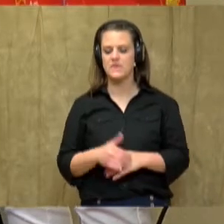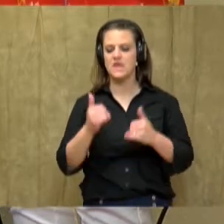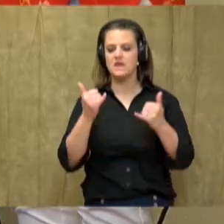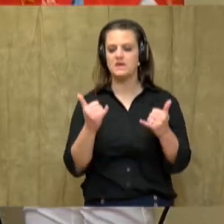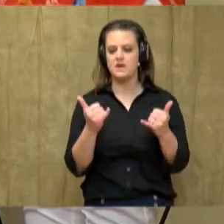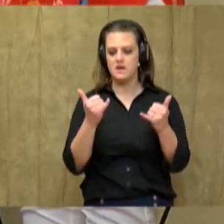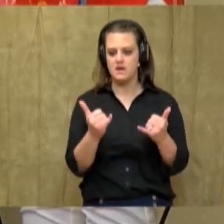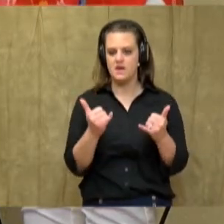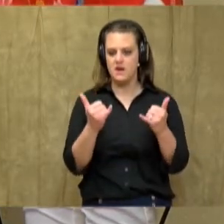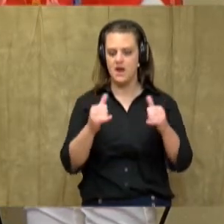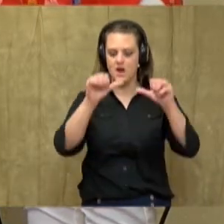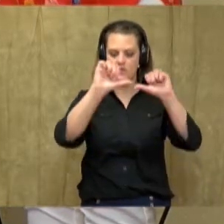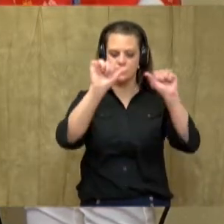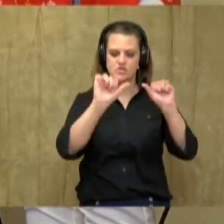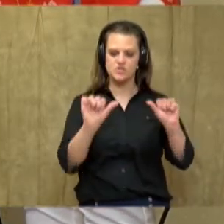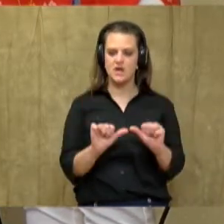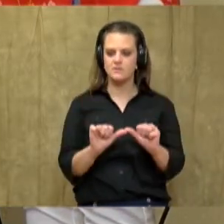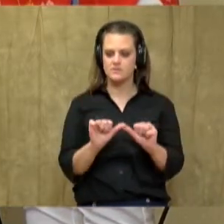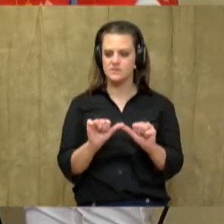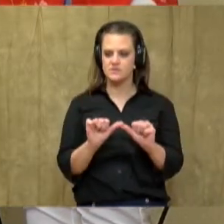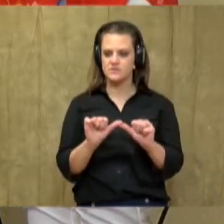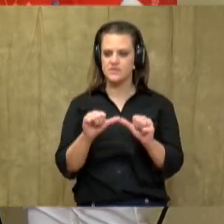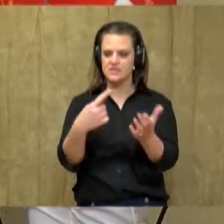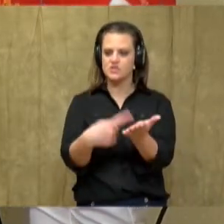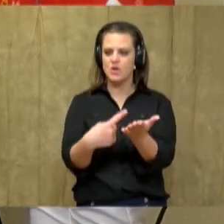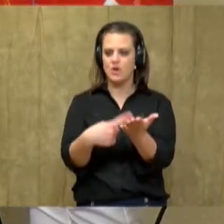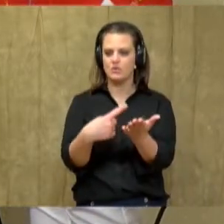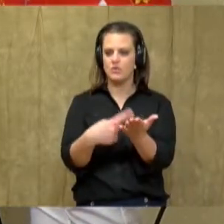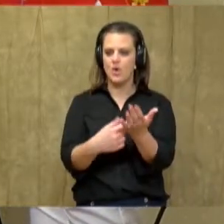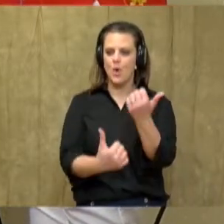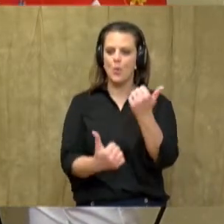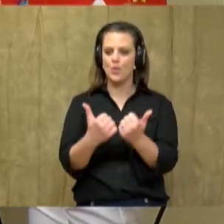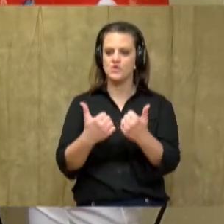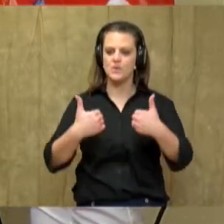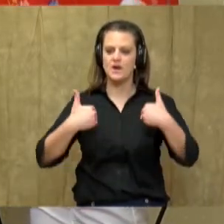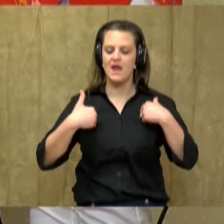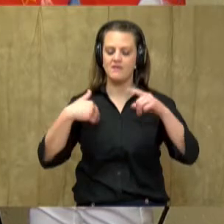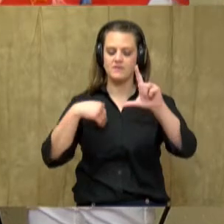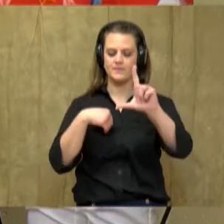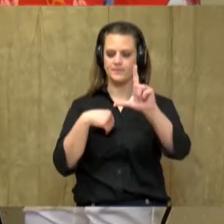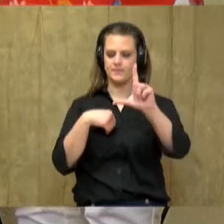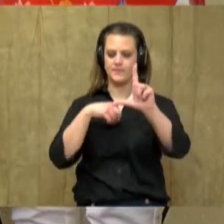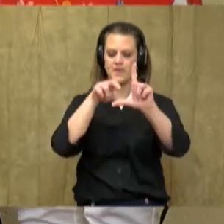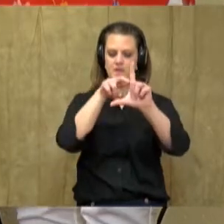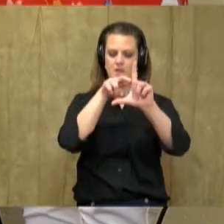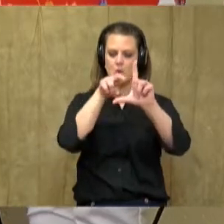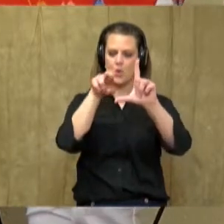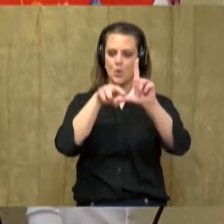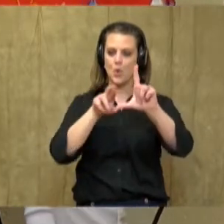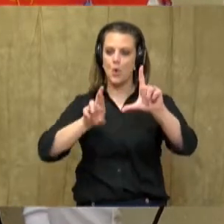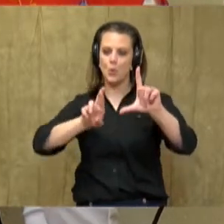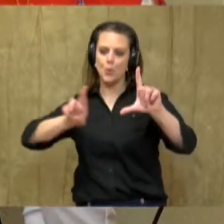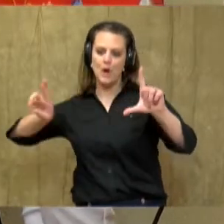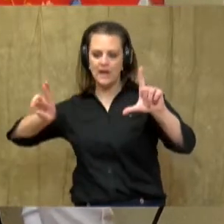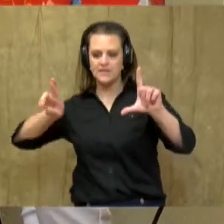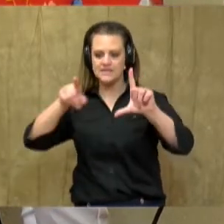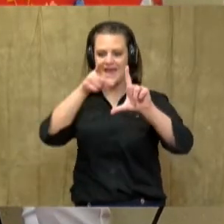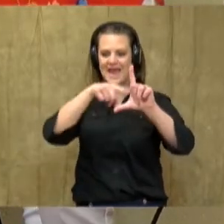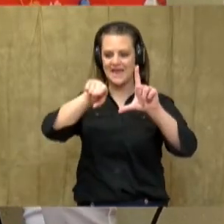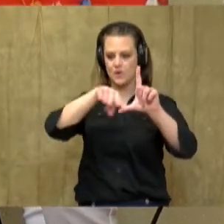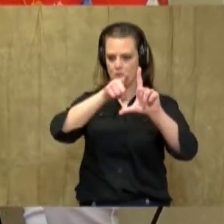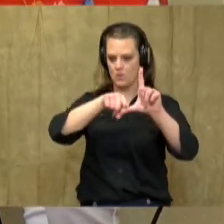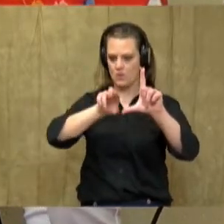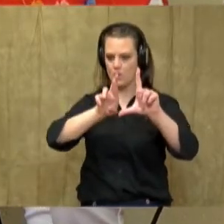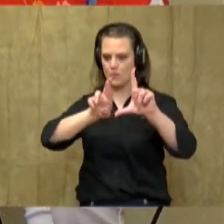let's look at these shapes and let's talk about which ones have a right angle. Remember, a right angle is an